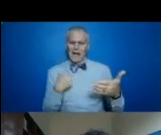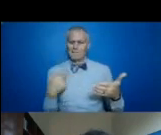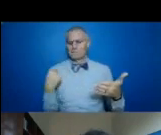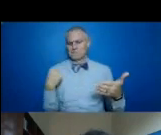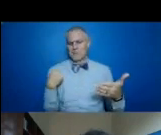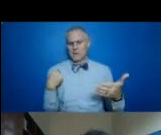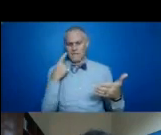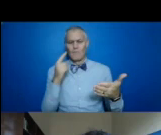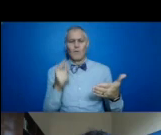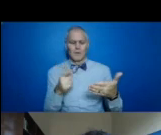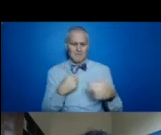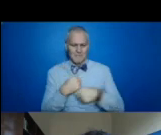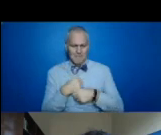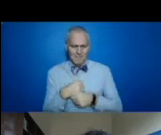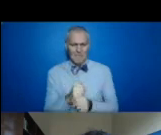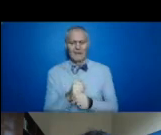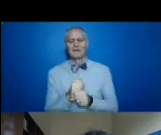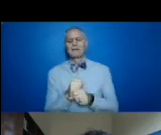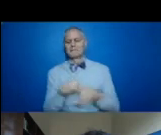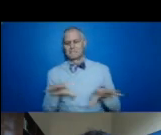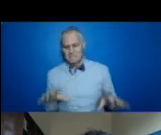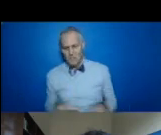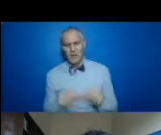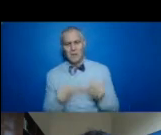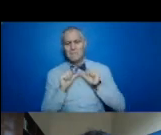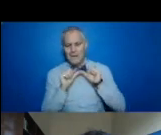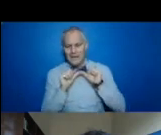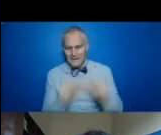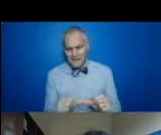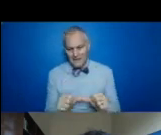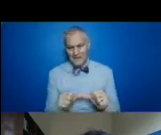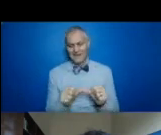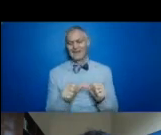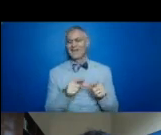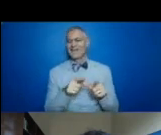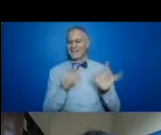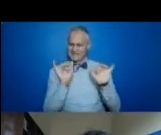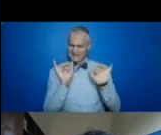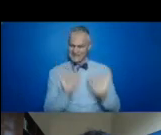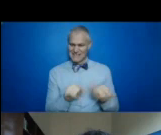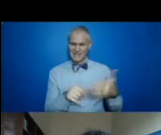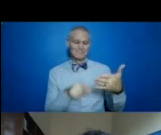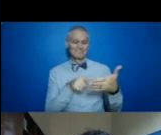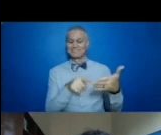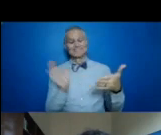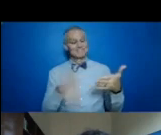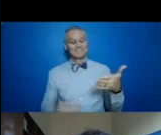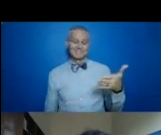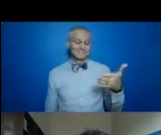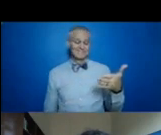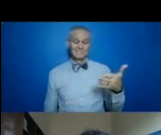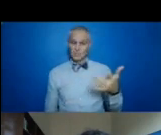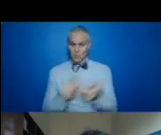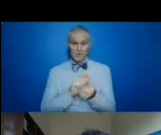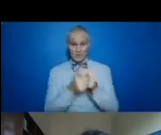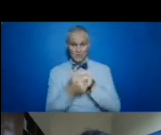for producing and performing and maintaining the community as it is. If you want to transform it, we